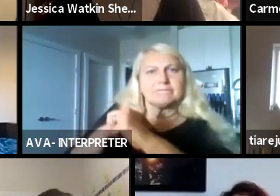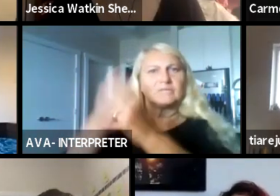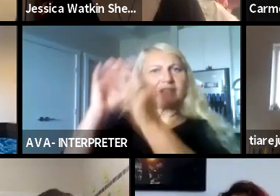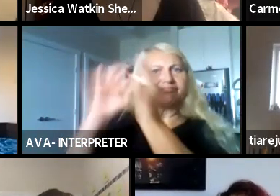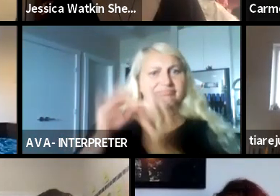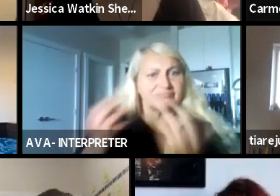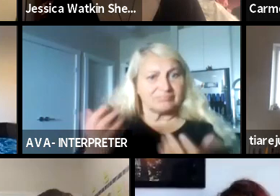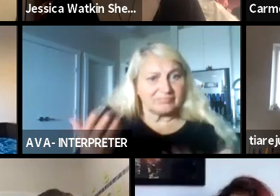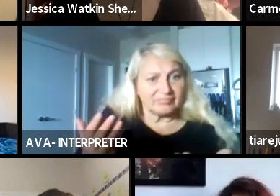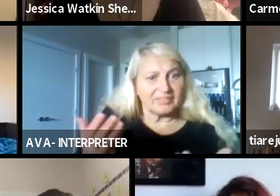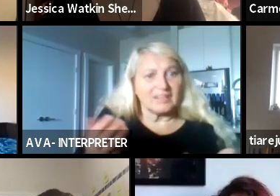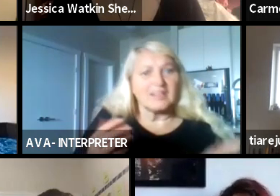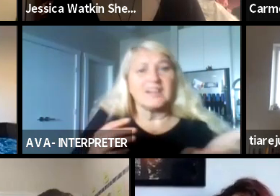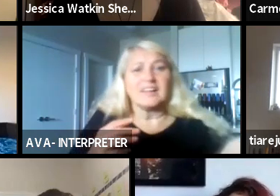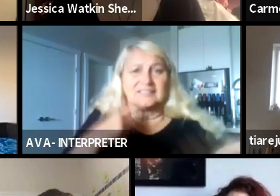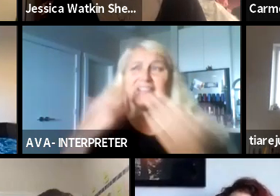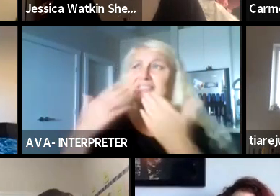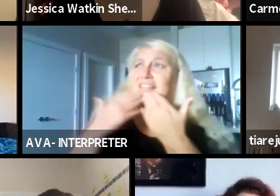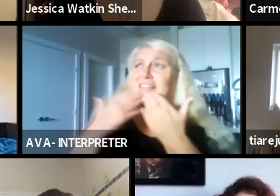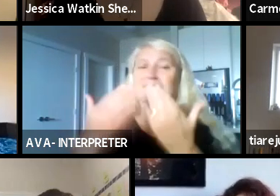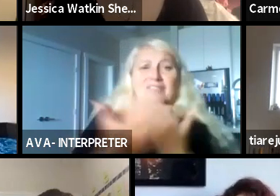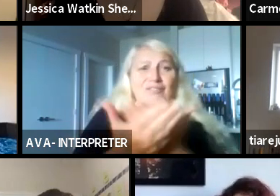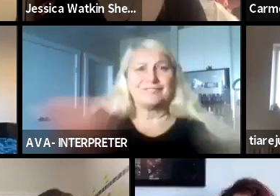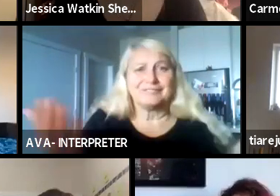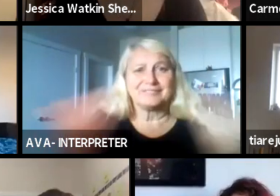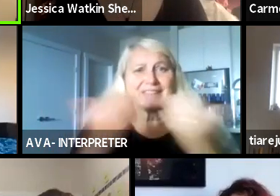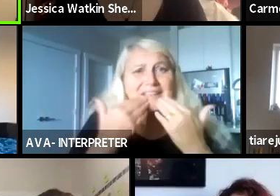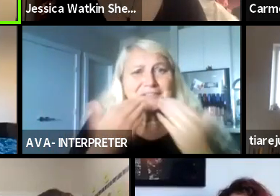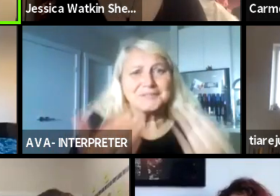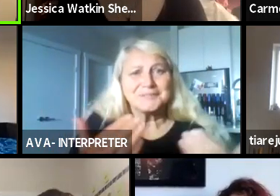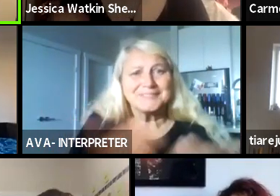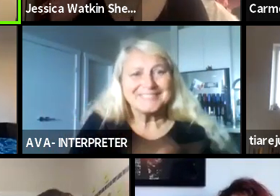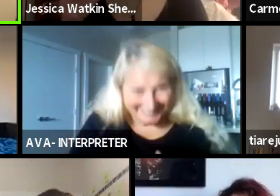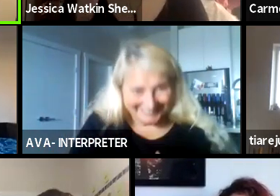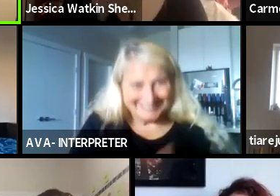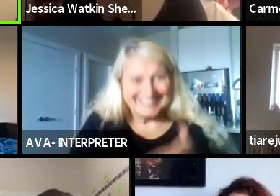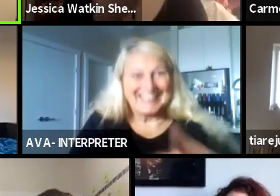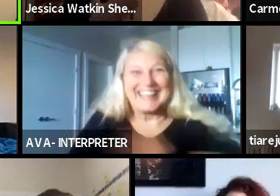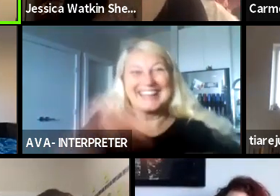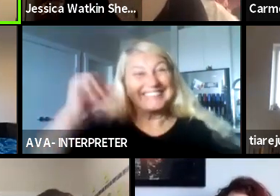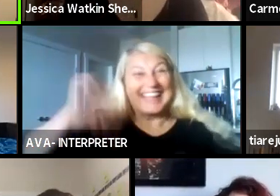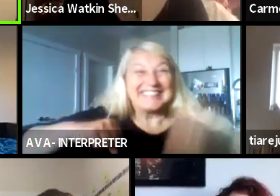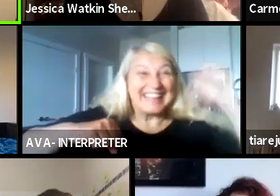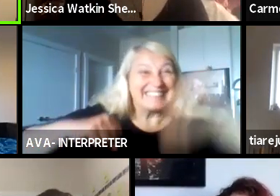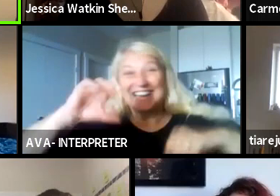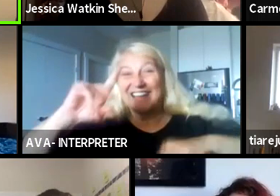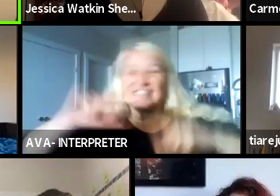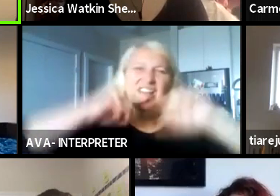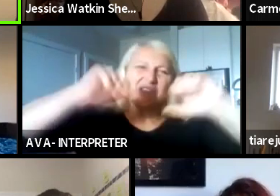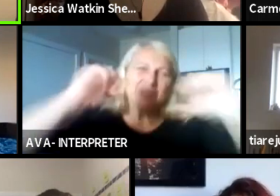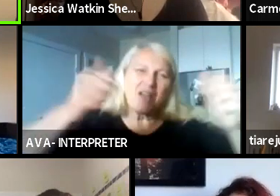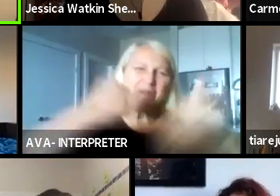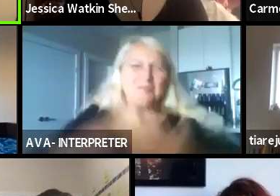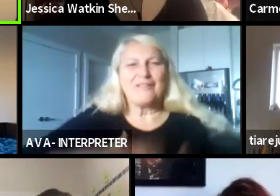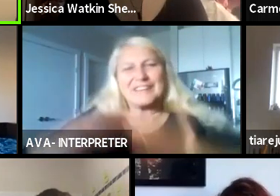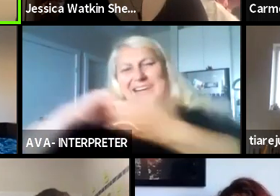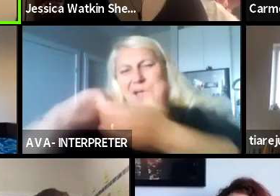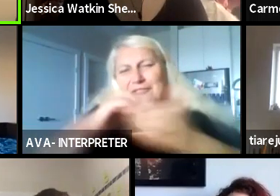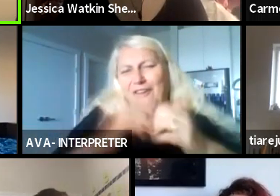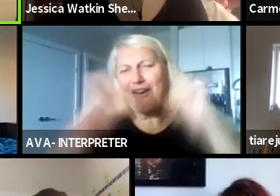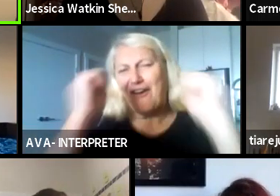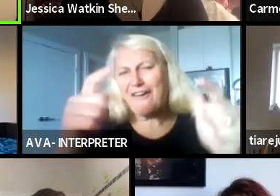Thank you all. Yeah. Hearts. Yes, yes, and yes. Deep pleasure collaborating with you all.